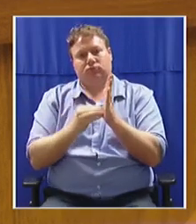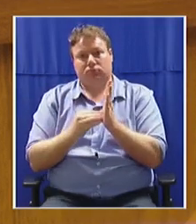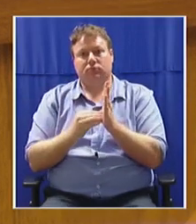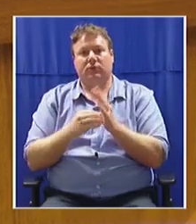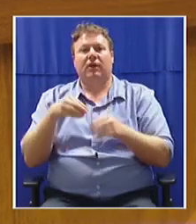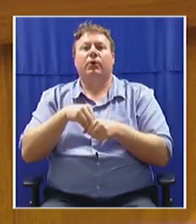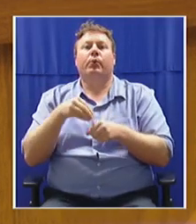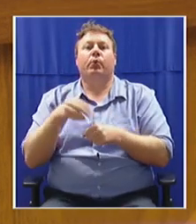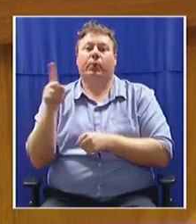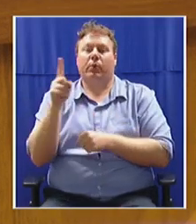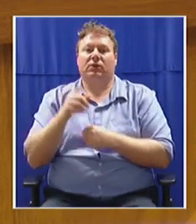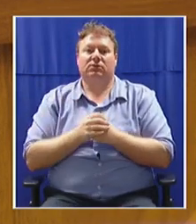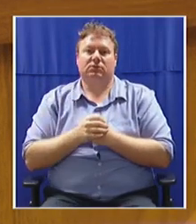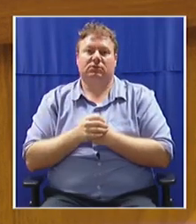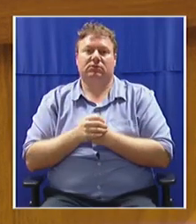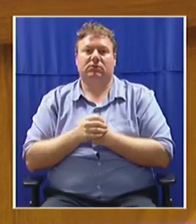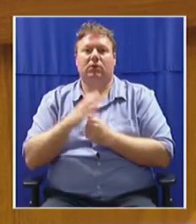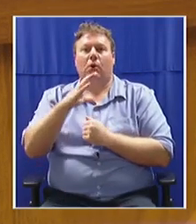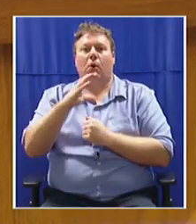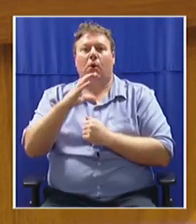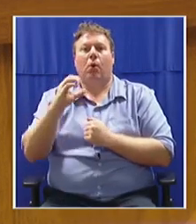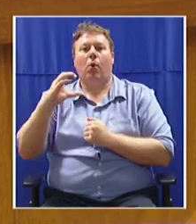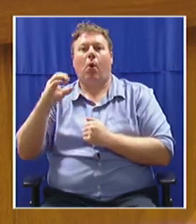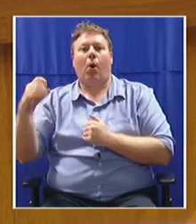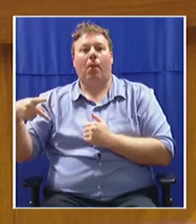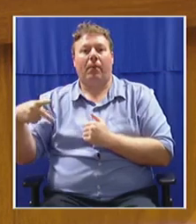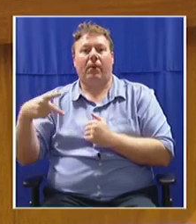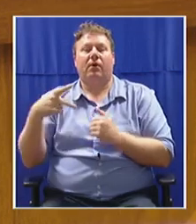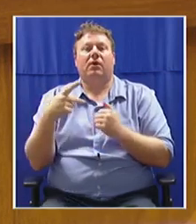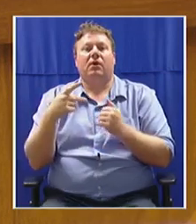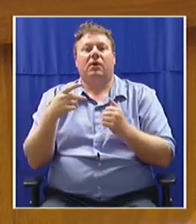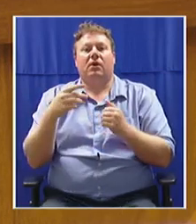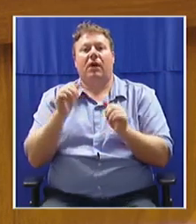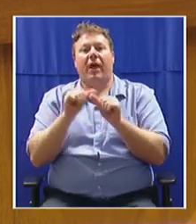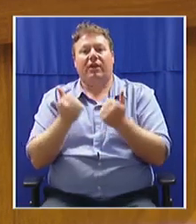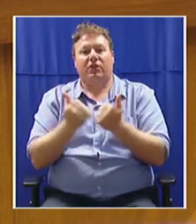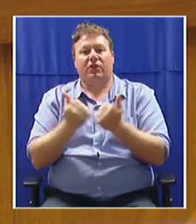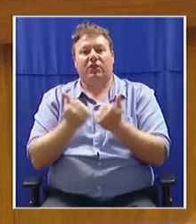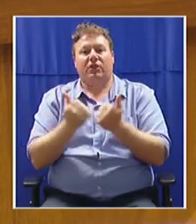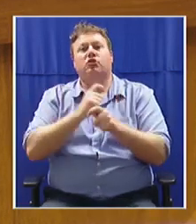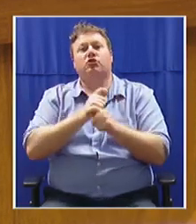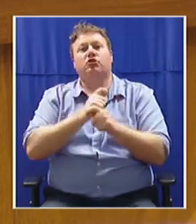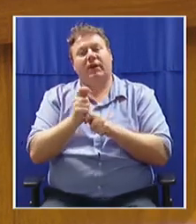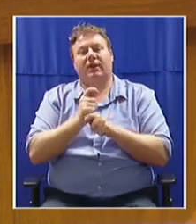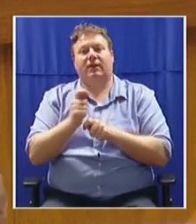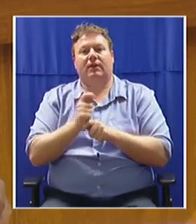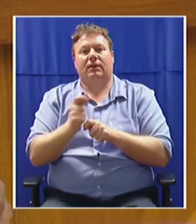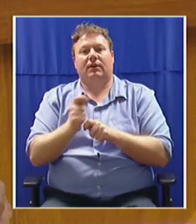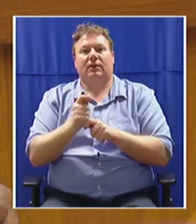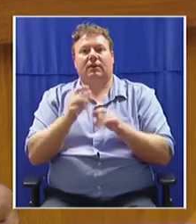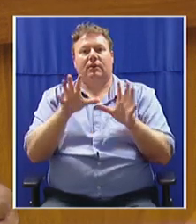the Cooperative Development Agency and the Training Academy, and also